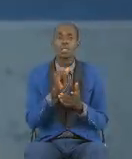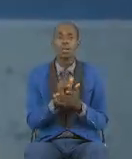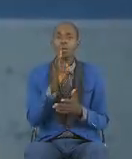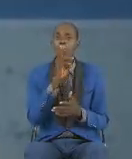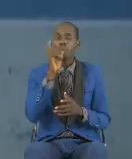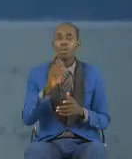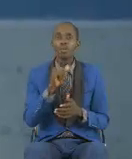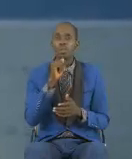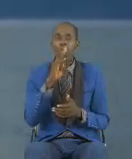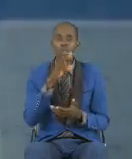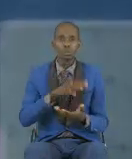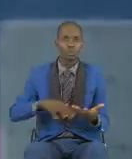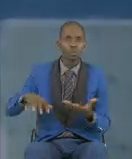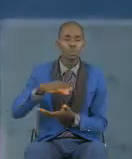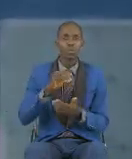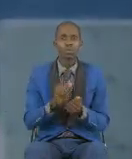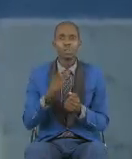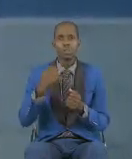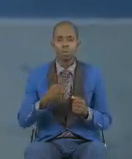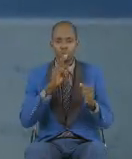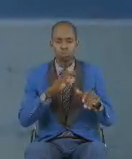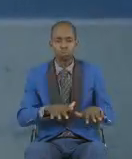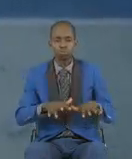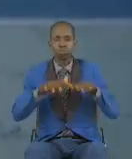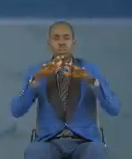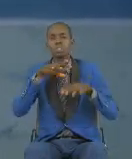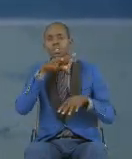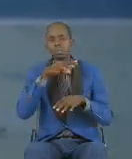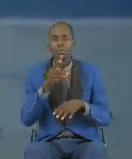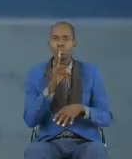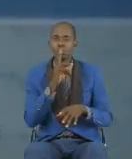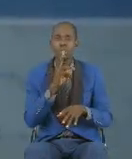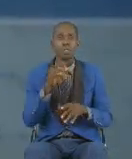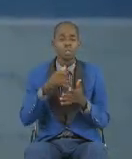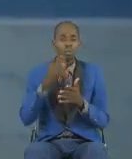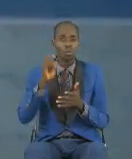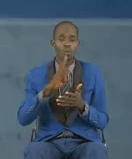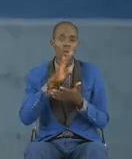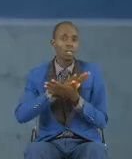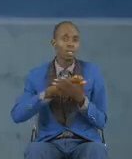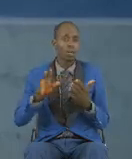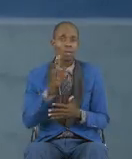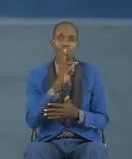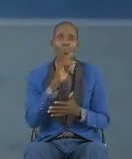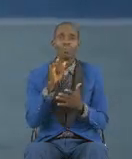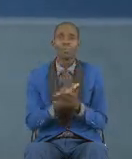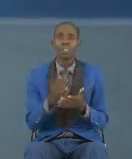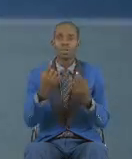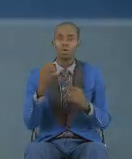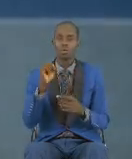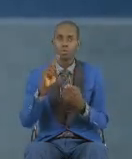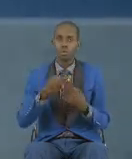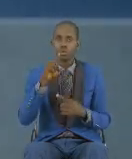with the erosion, with the flood, with the gutter water. It must be clean water that comes to you, that